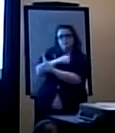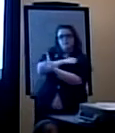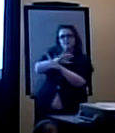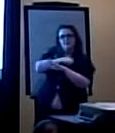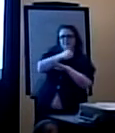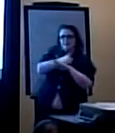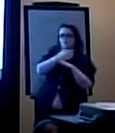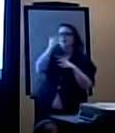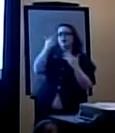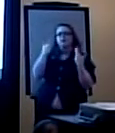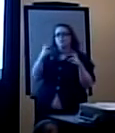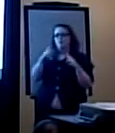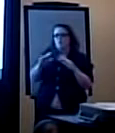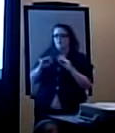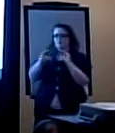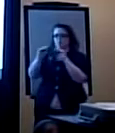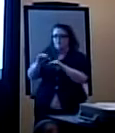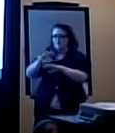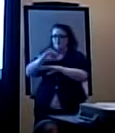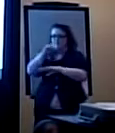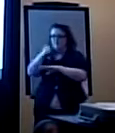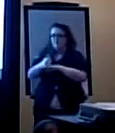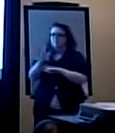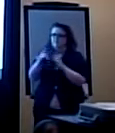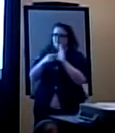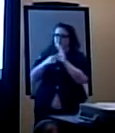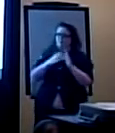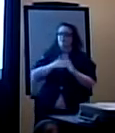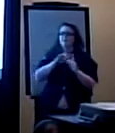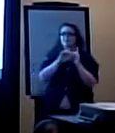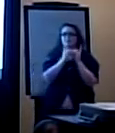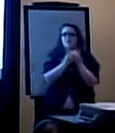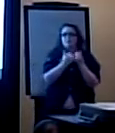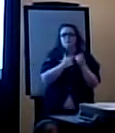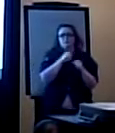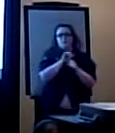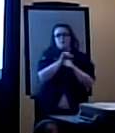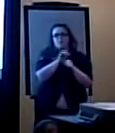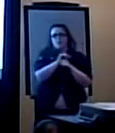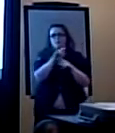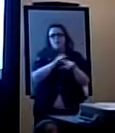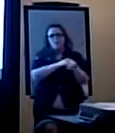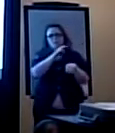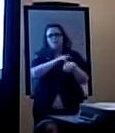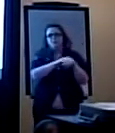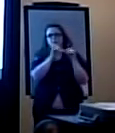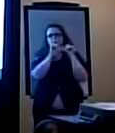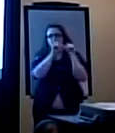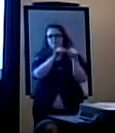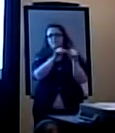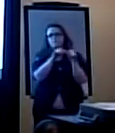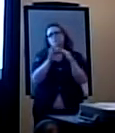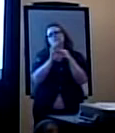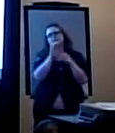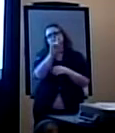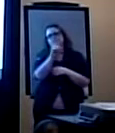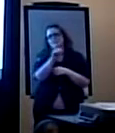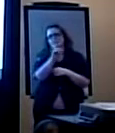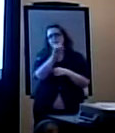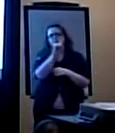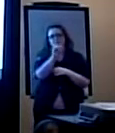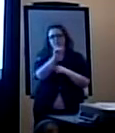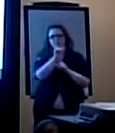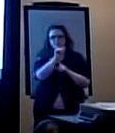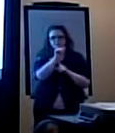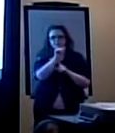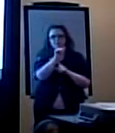want to be in the position of one department I worked with, for example, that was trying to evaluate long-term outcomes. They were helping with disabilities. And one of